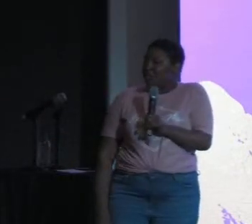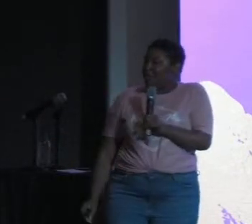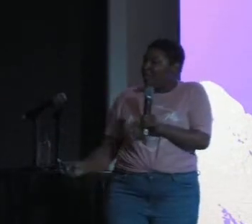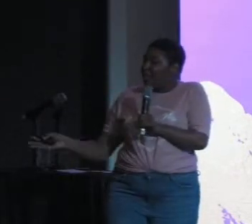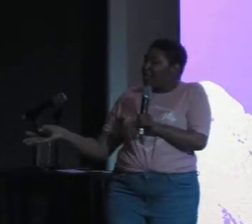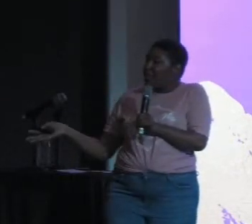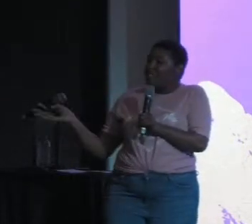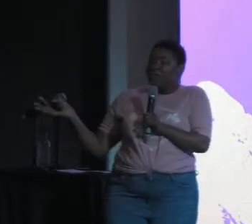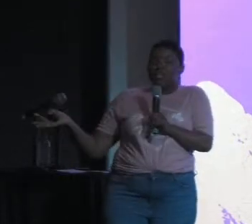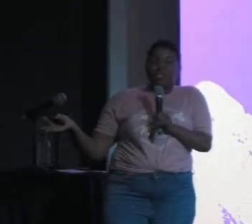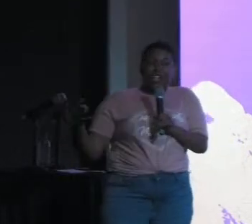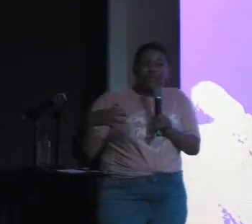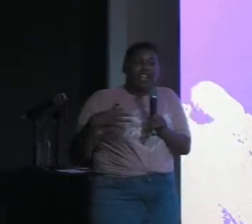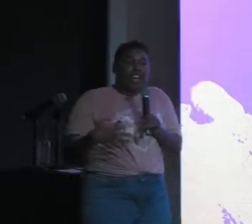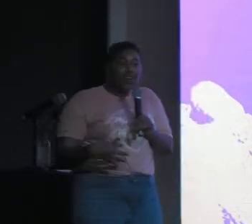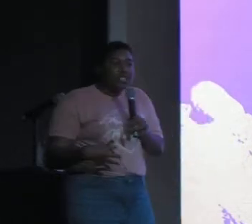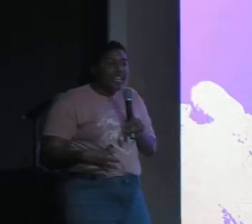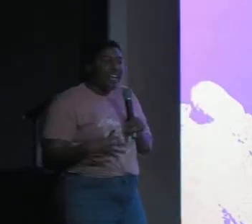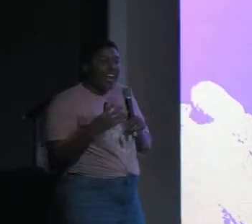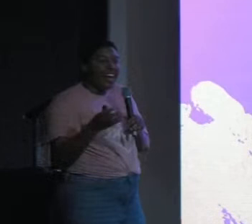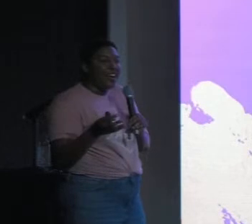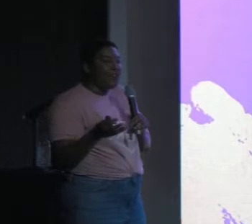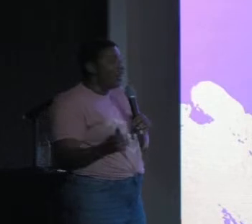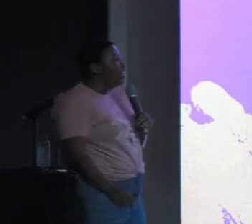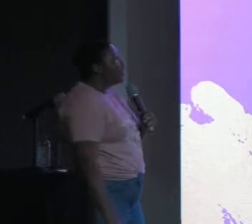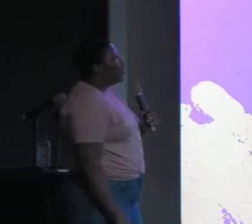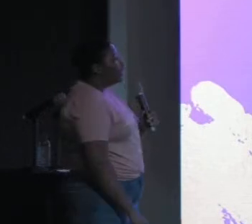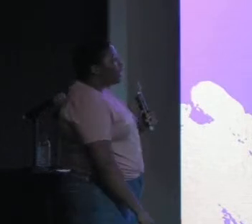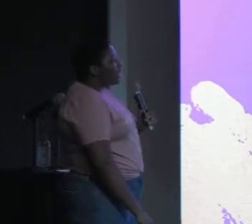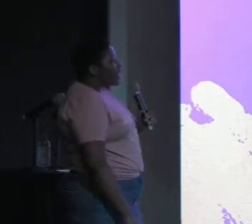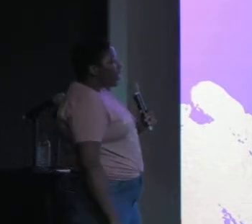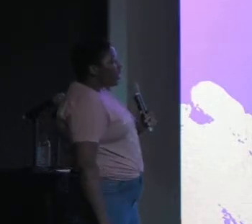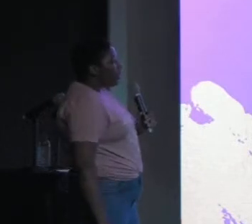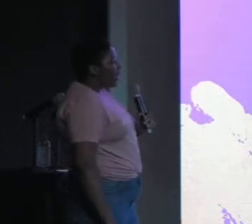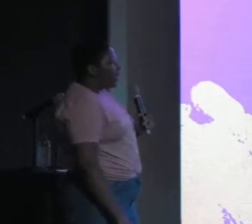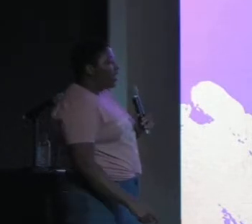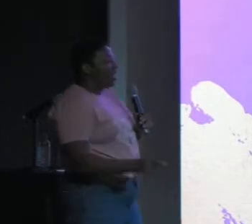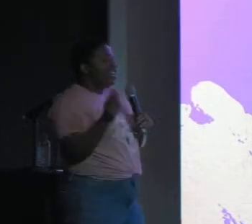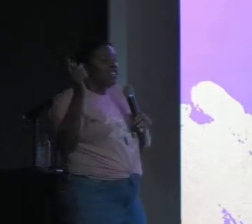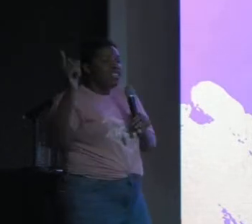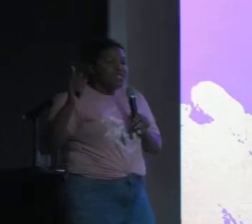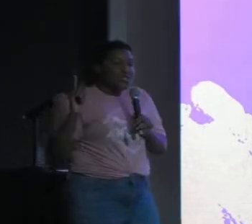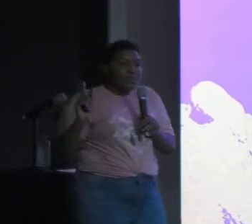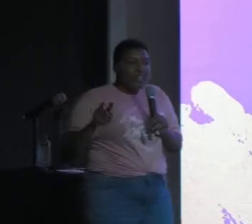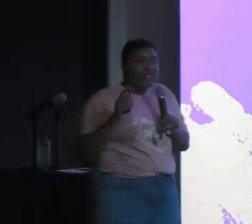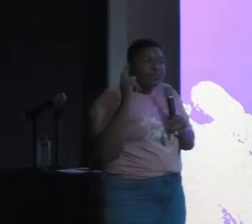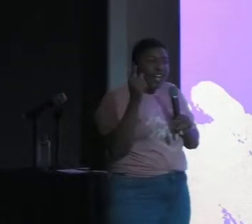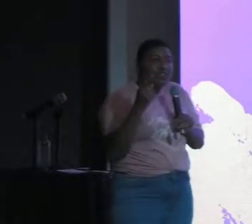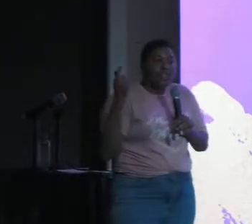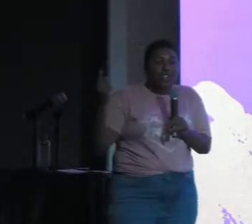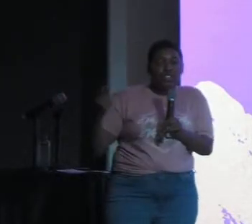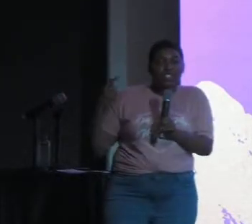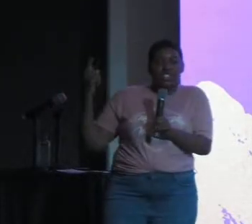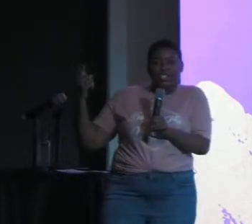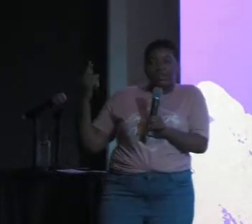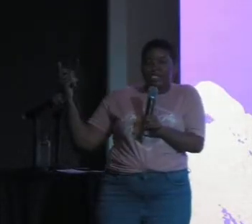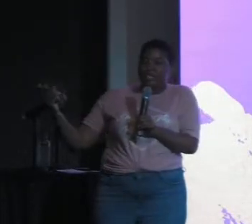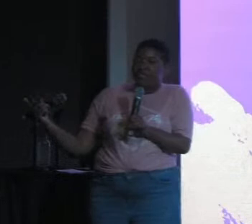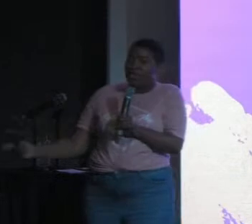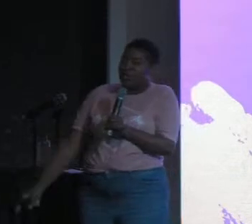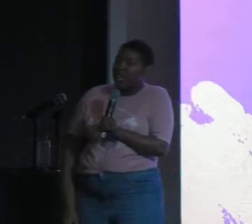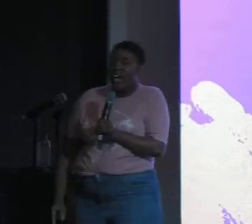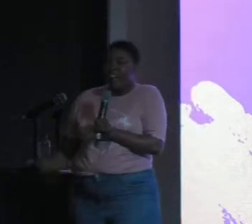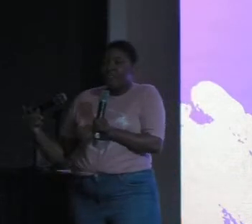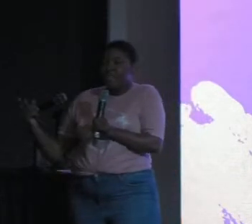want to start by thanking y'all so much for coming out. We are going to talk about the disrespect that Black women, girls, and gender